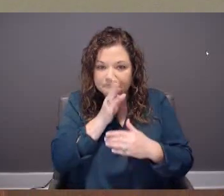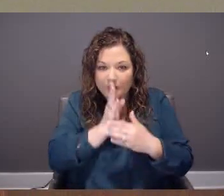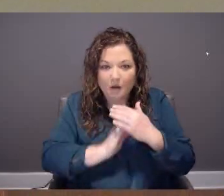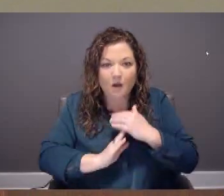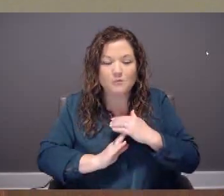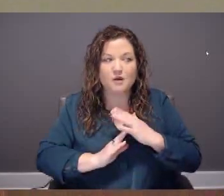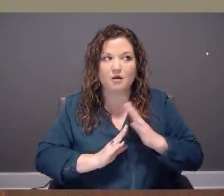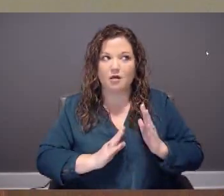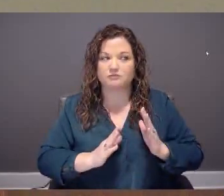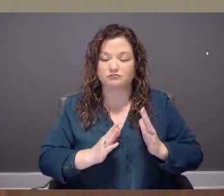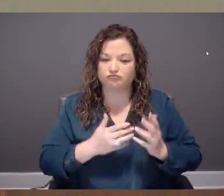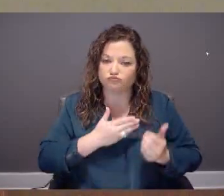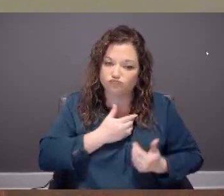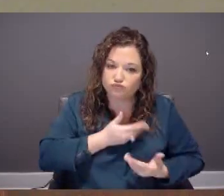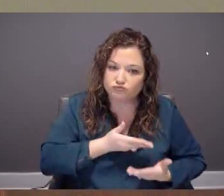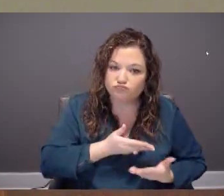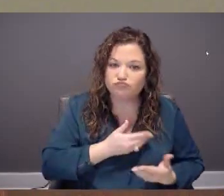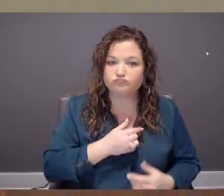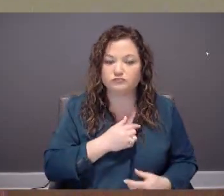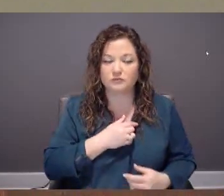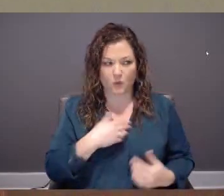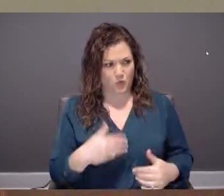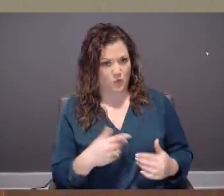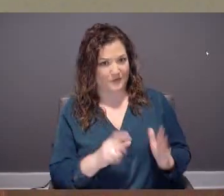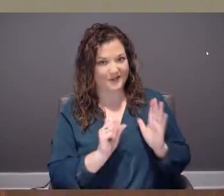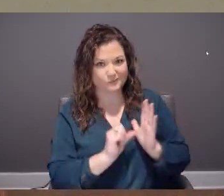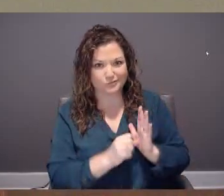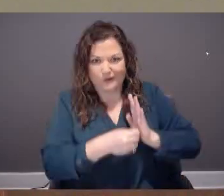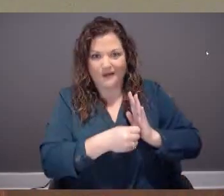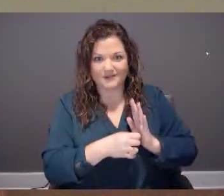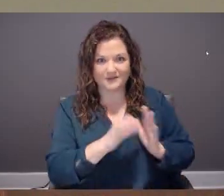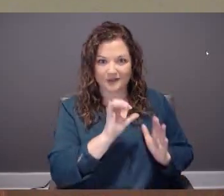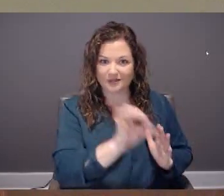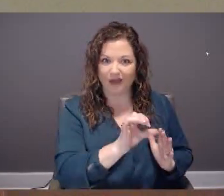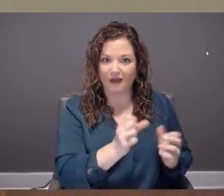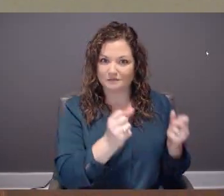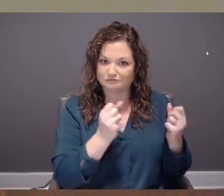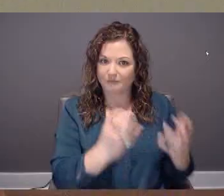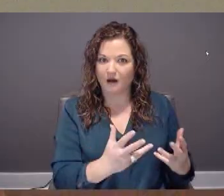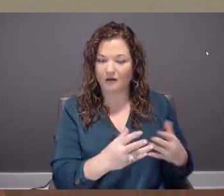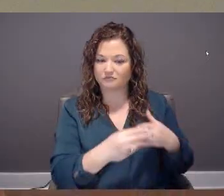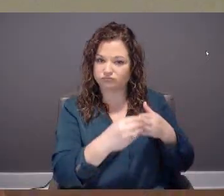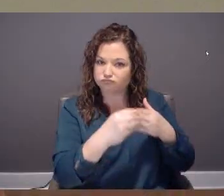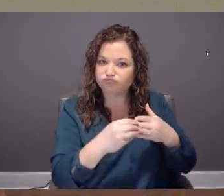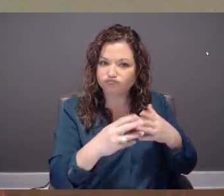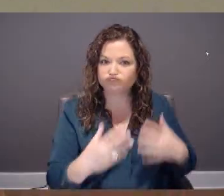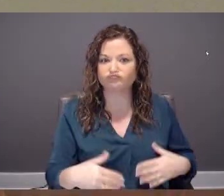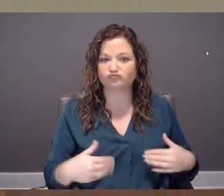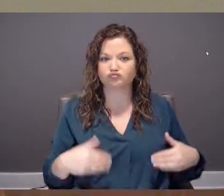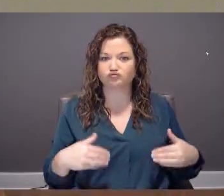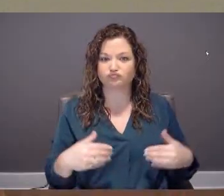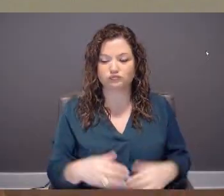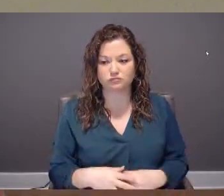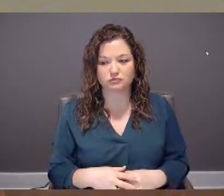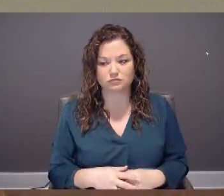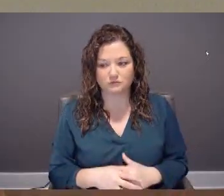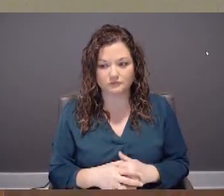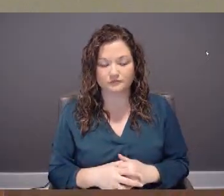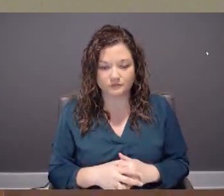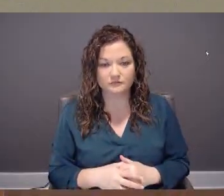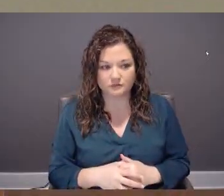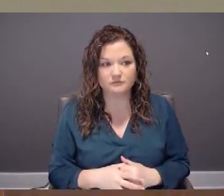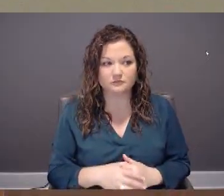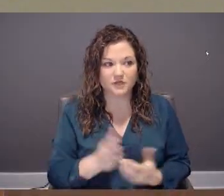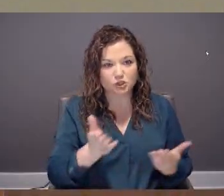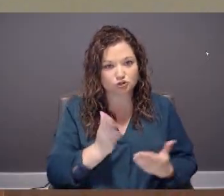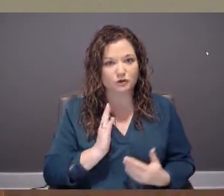so super impressed that we've got this kind of veteran leadership, both at the nation, in our